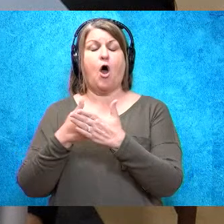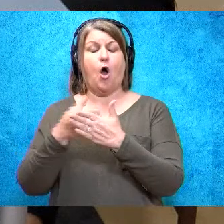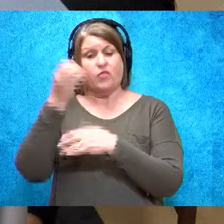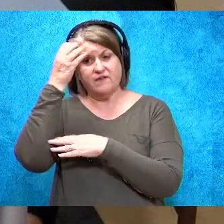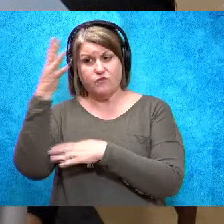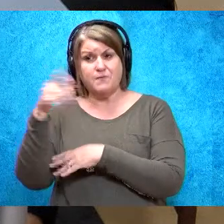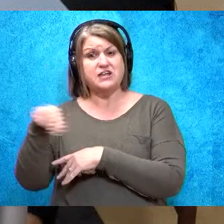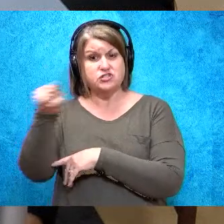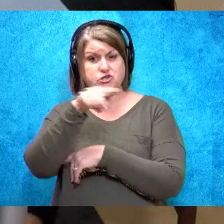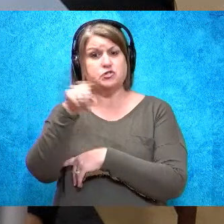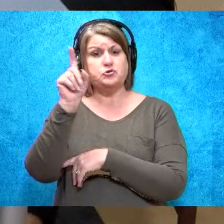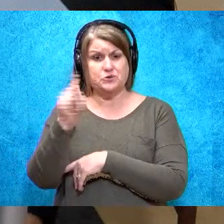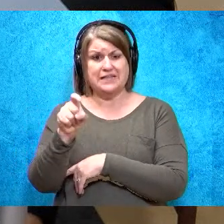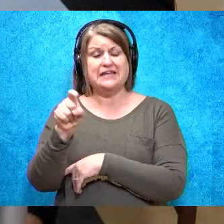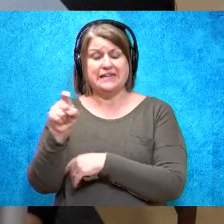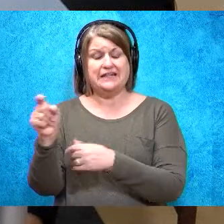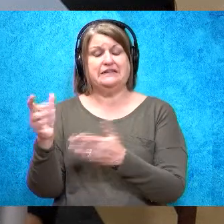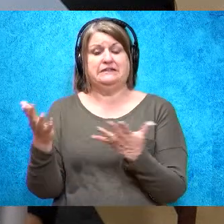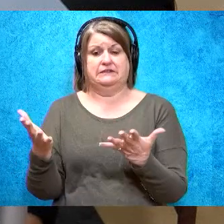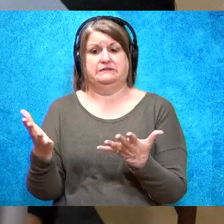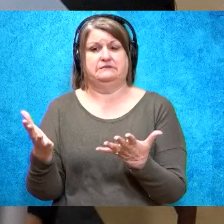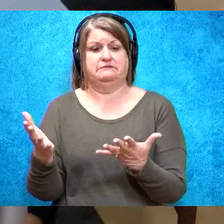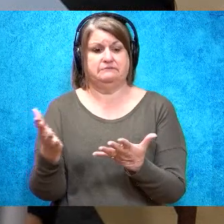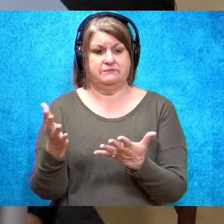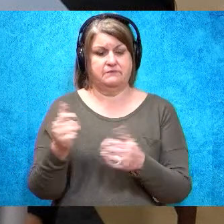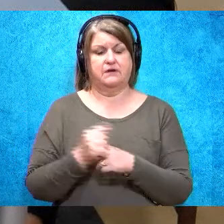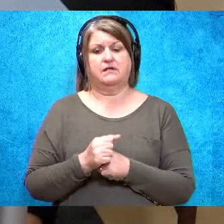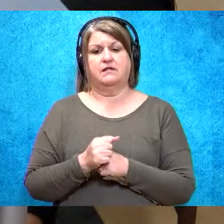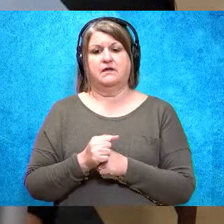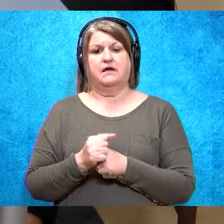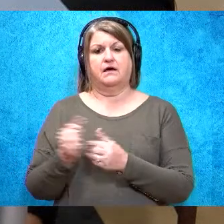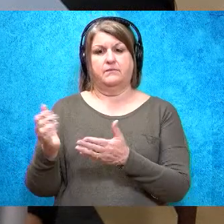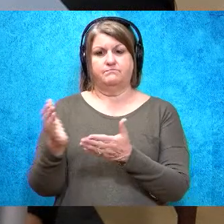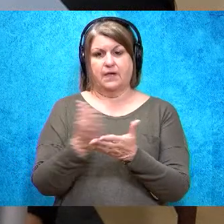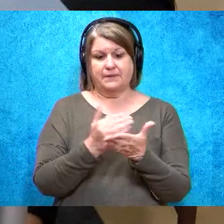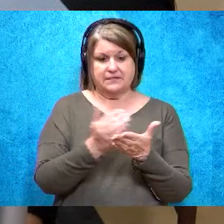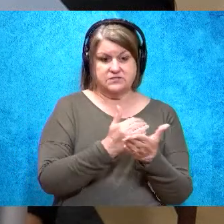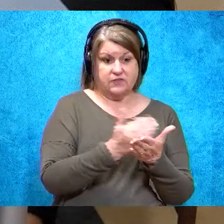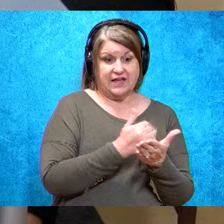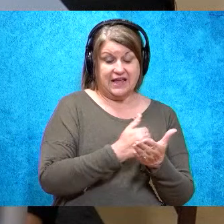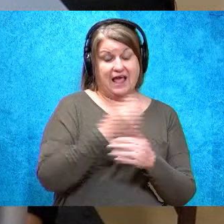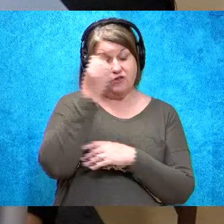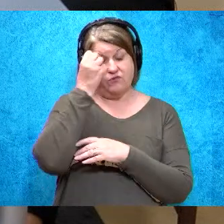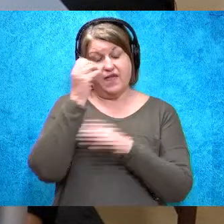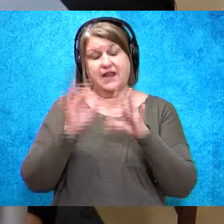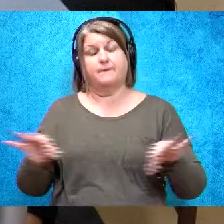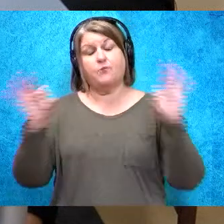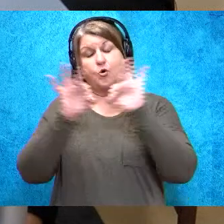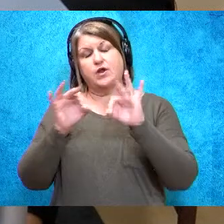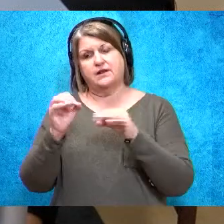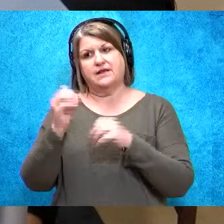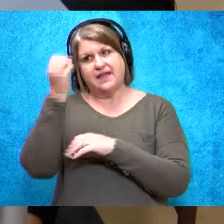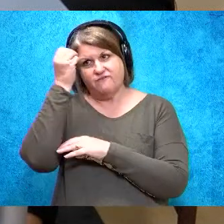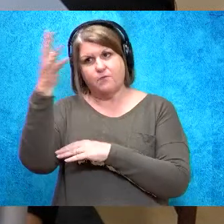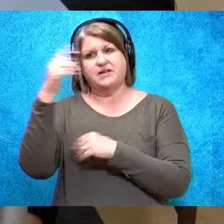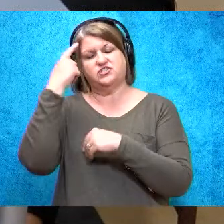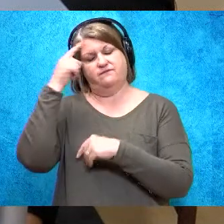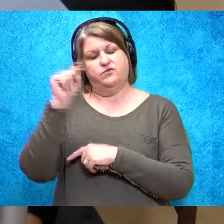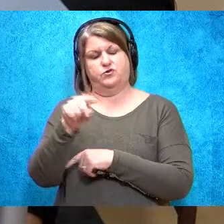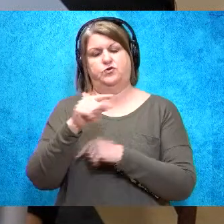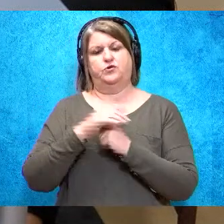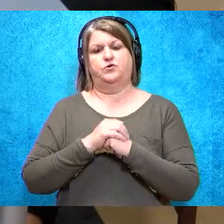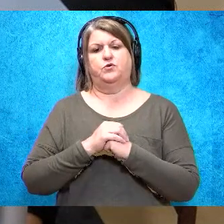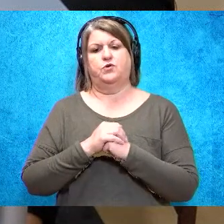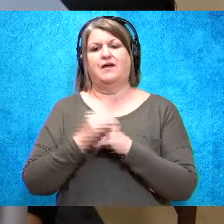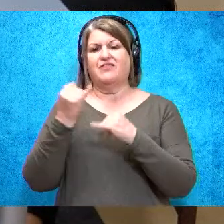you so that they can give you the best answer possible. The last thing I wanted to make sure that I said to you is